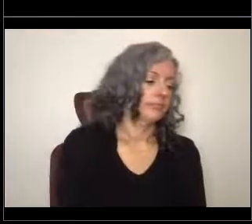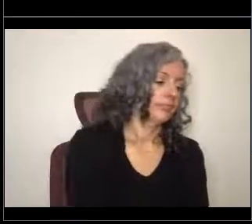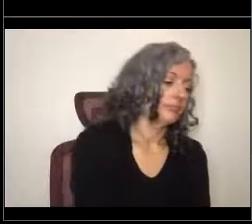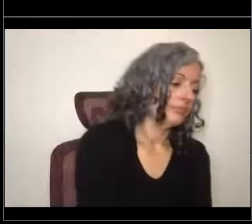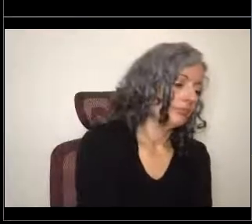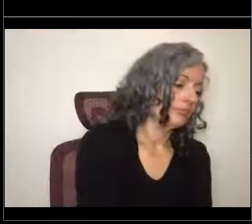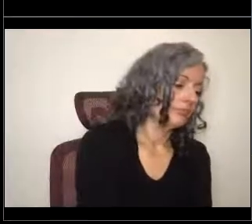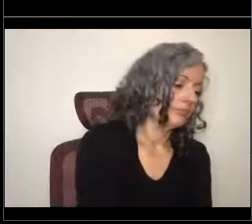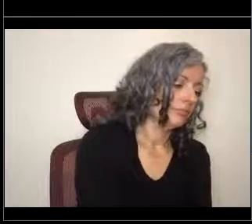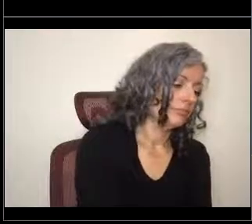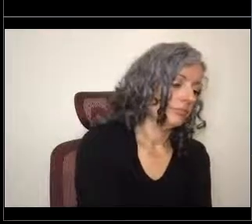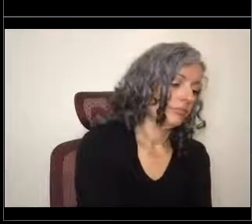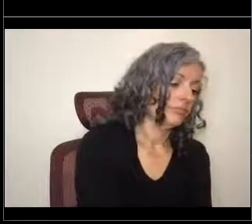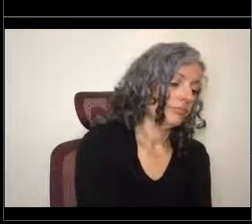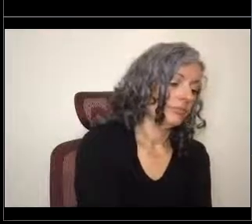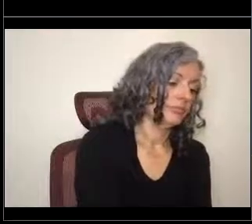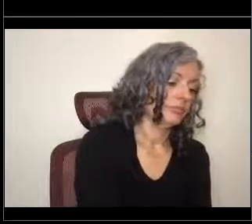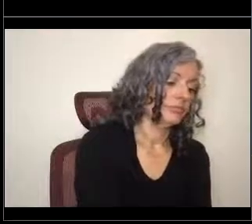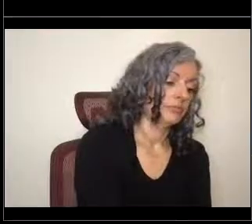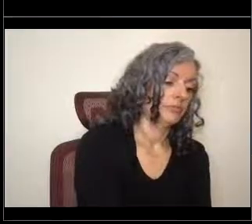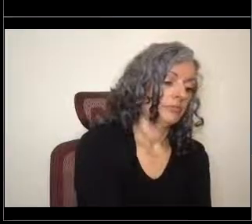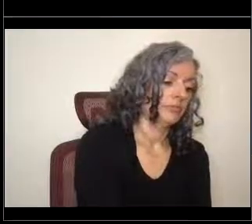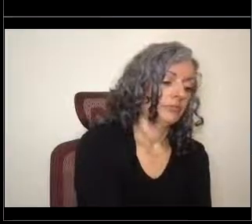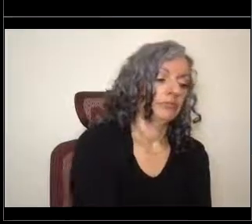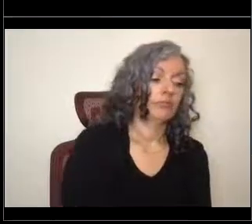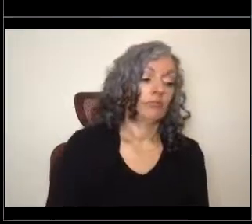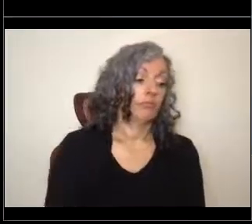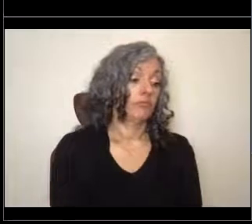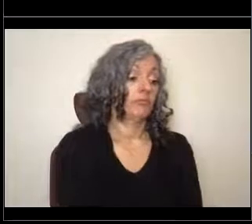Bill, you're free to unmute yourself and make your comment.